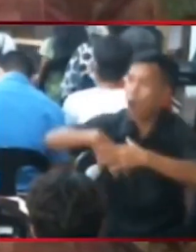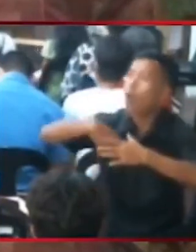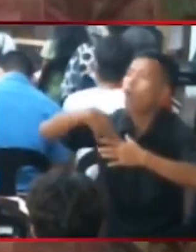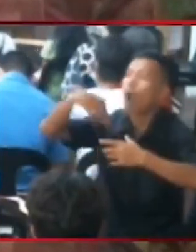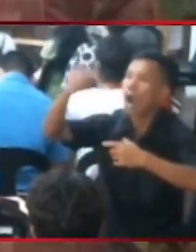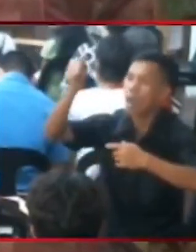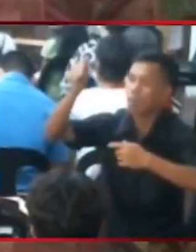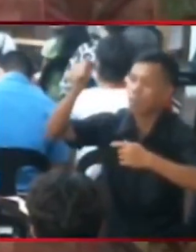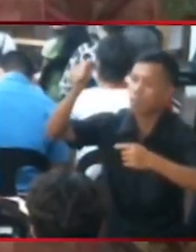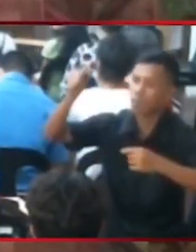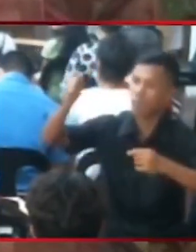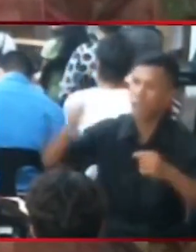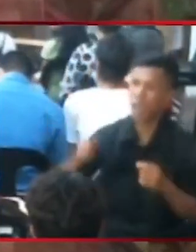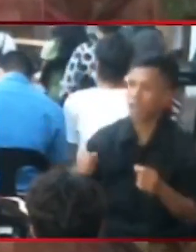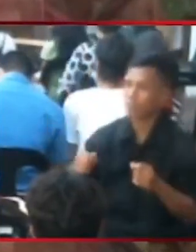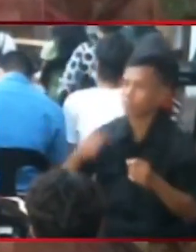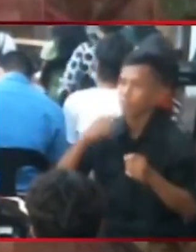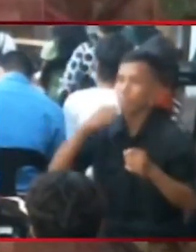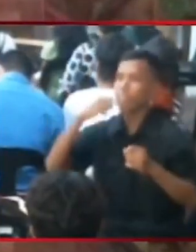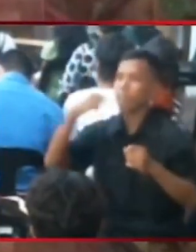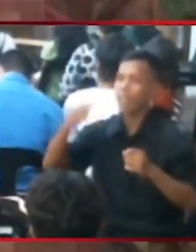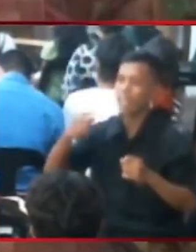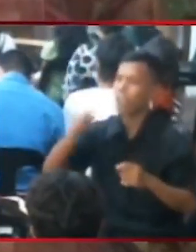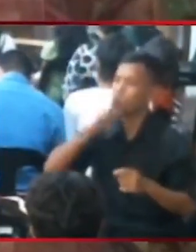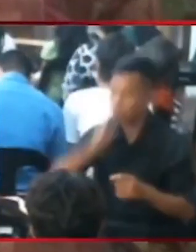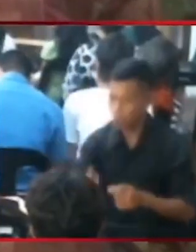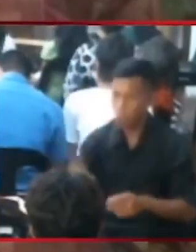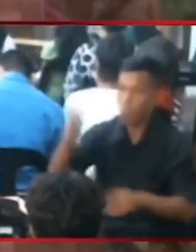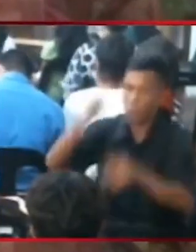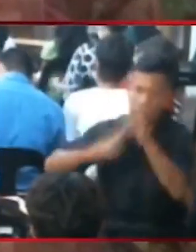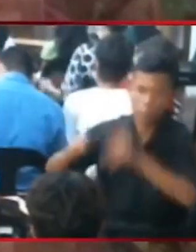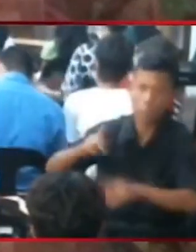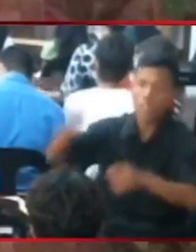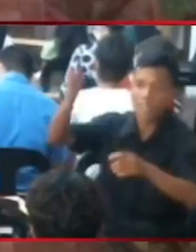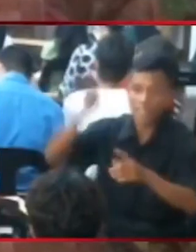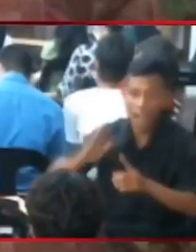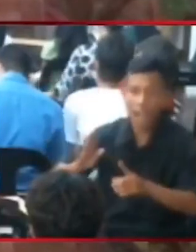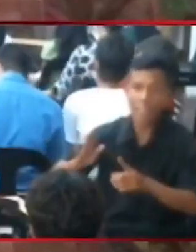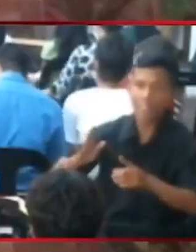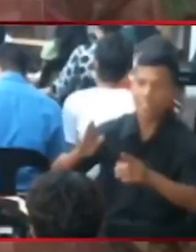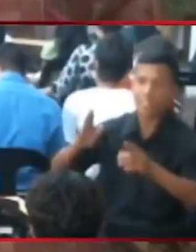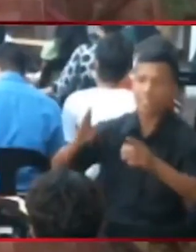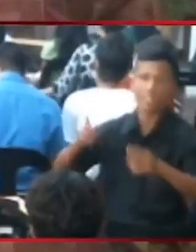people that there is a God that is real and he's living in you.